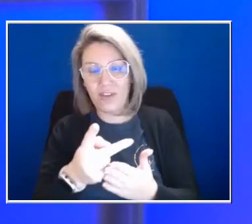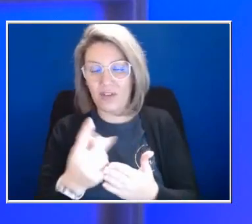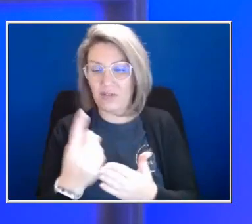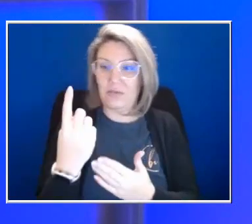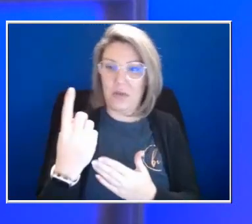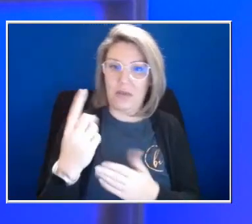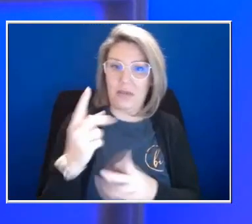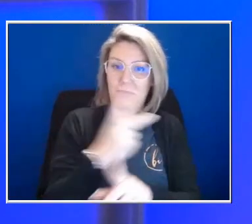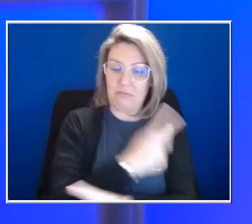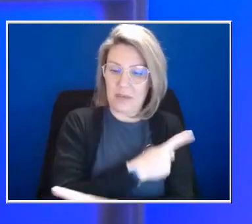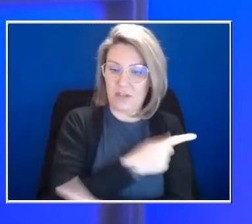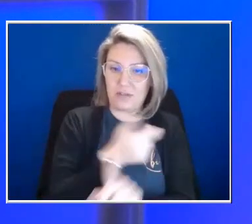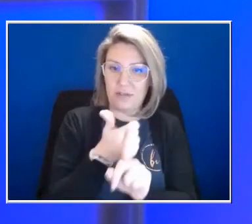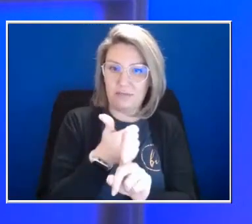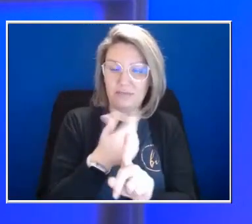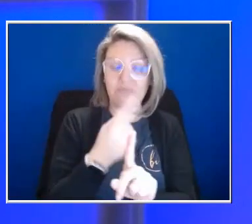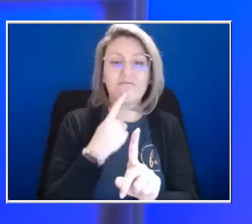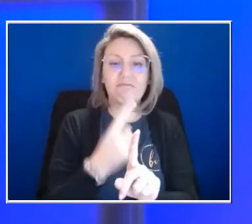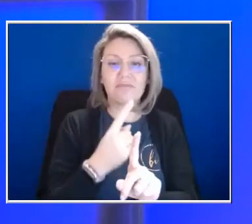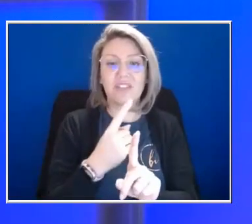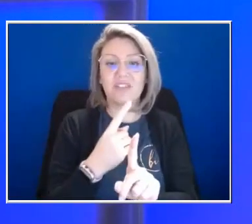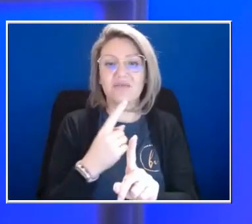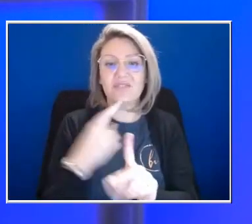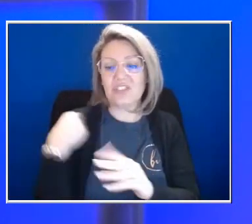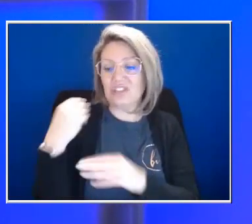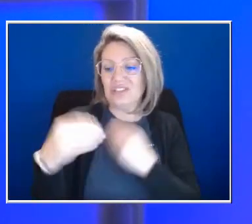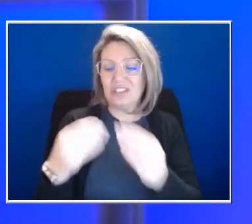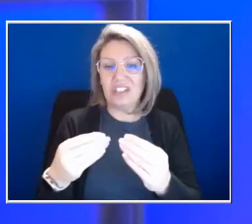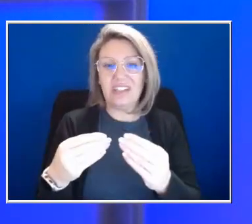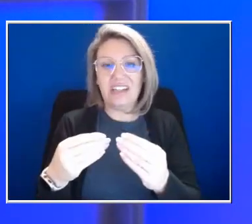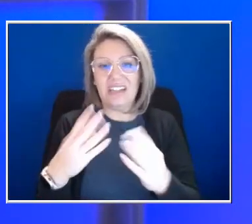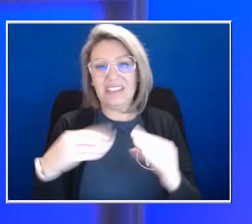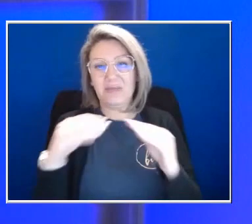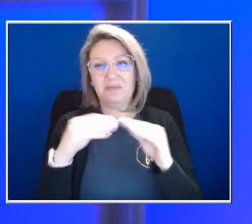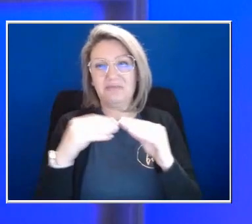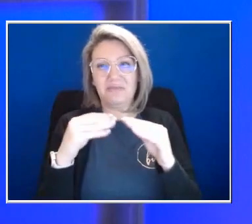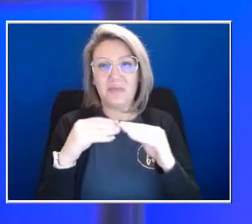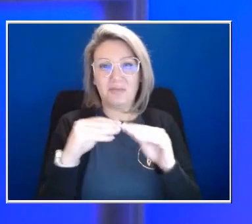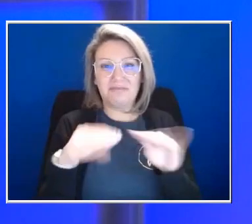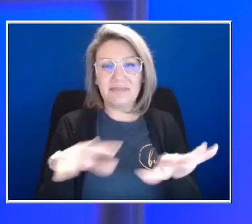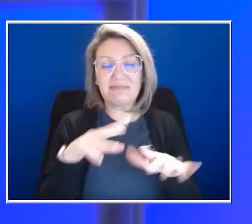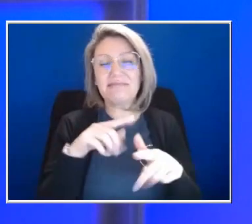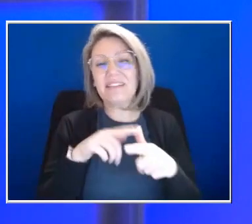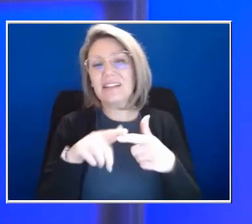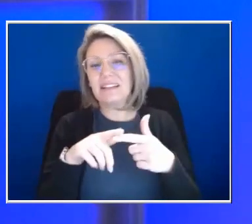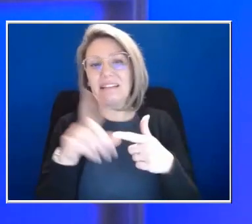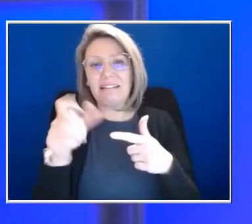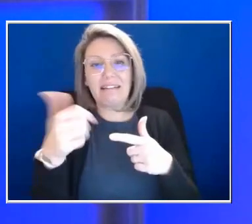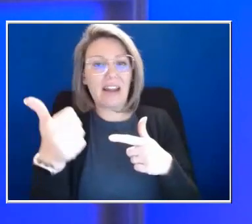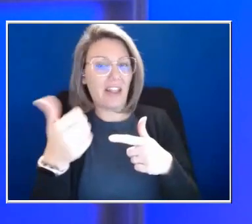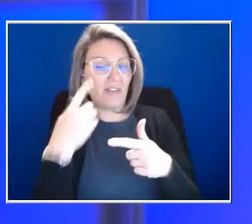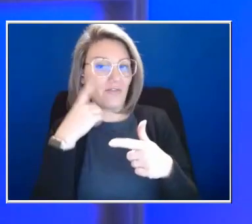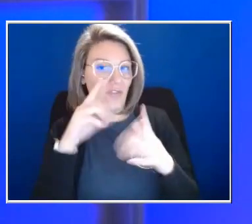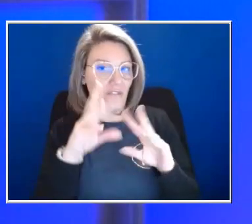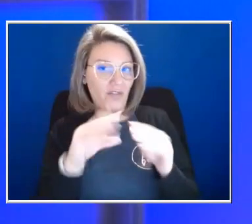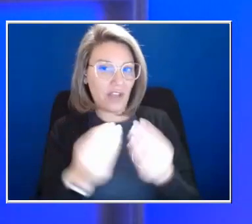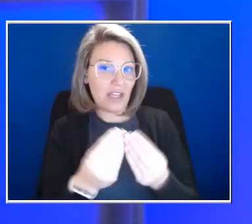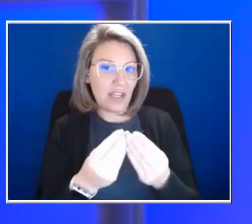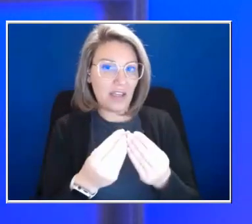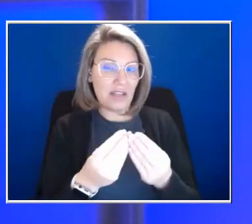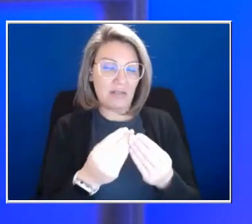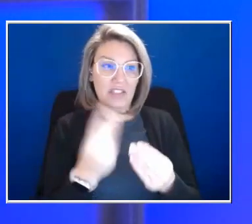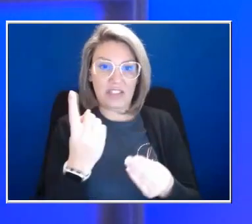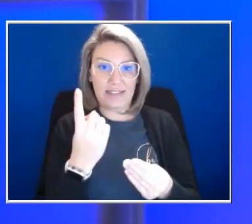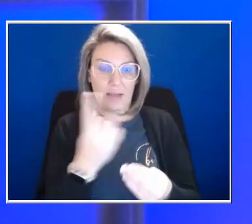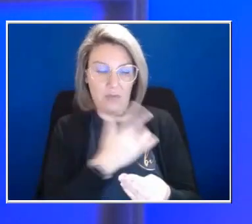certain genetic conditions are a little bit more malignant than others, and then also for family. So then if someone is afflicted with heart failure and has a